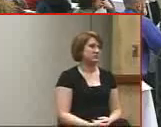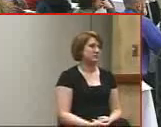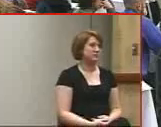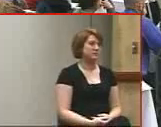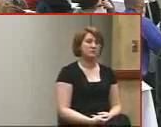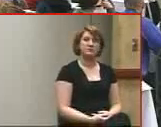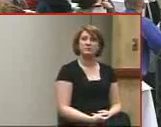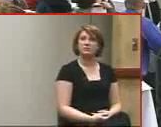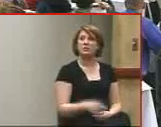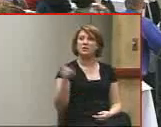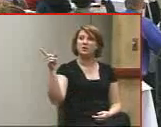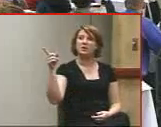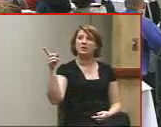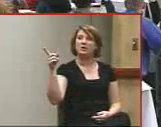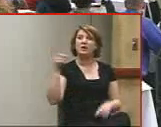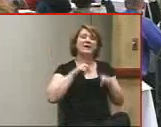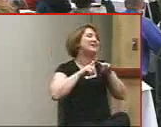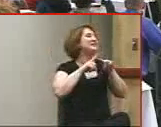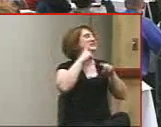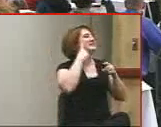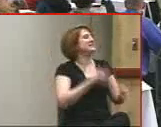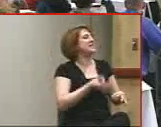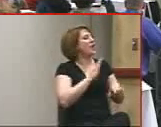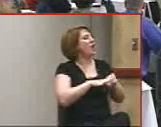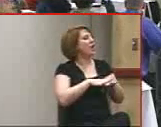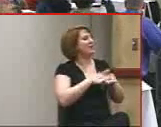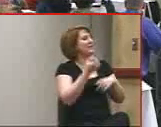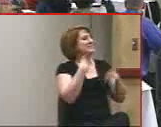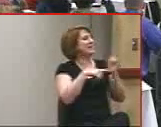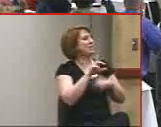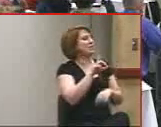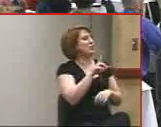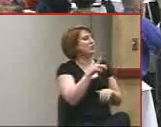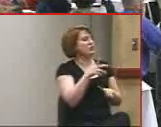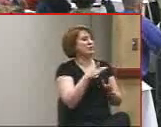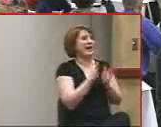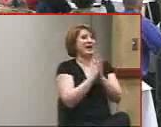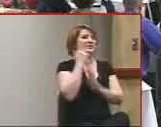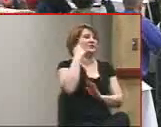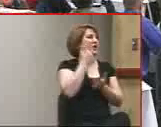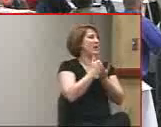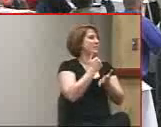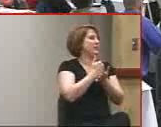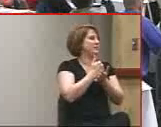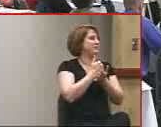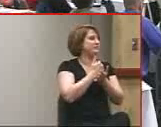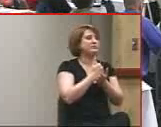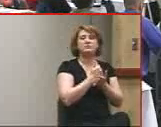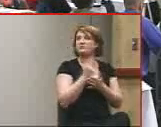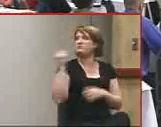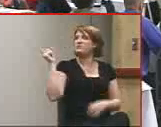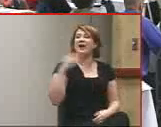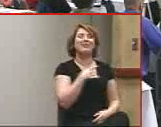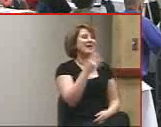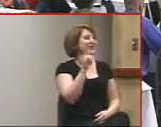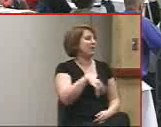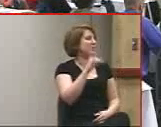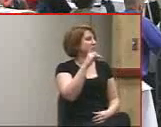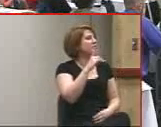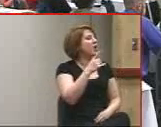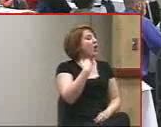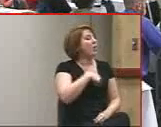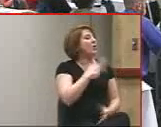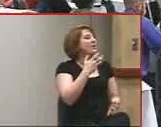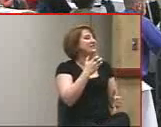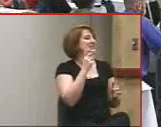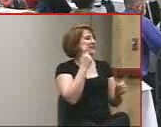We said to decide on a sign that you would use to request help. Okay, so I like that one. We would like to